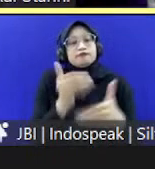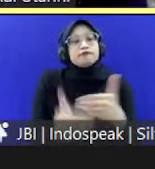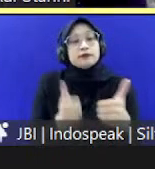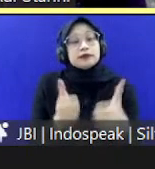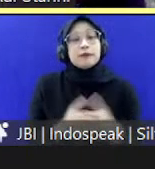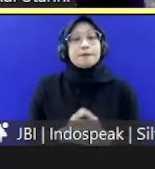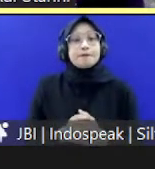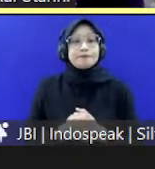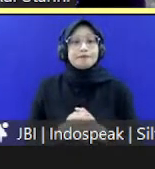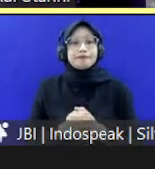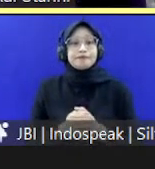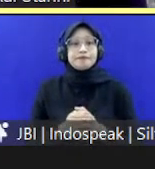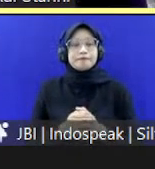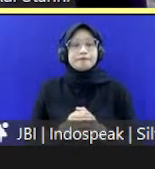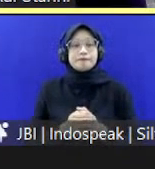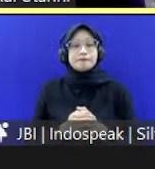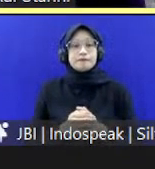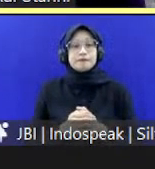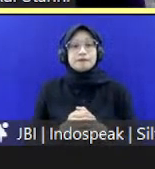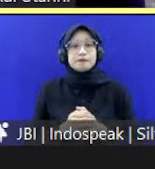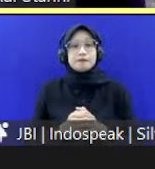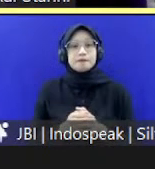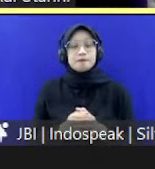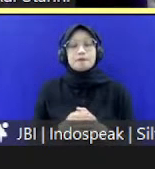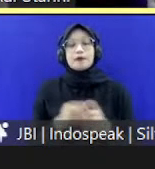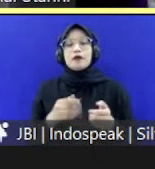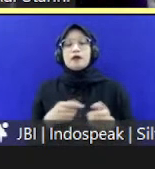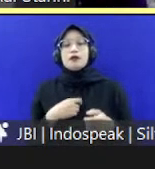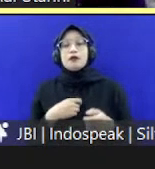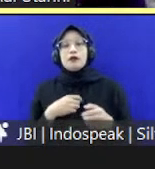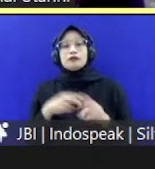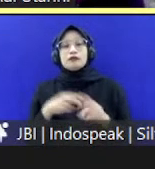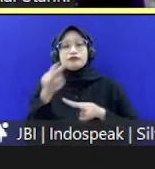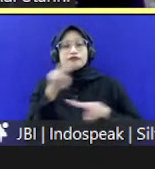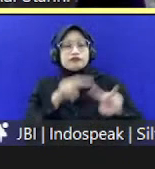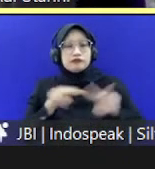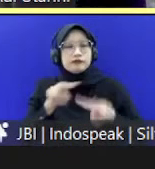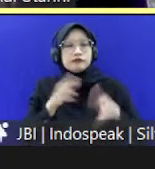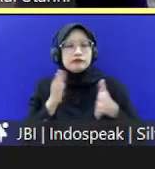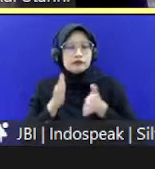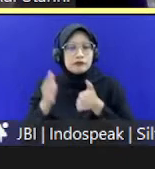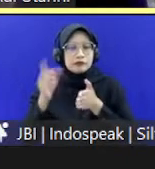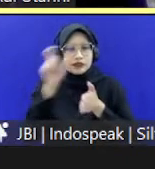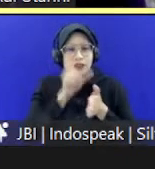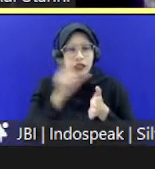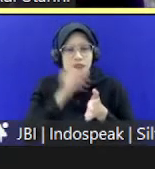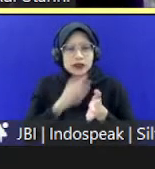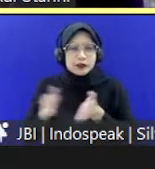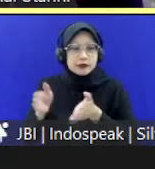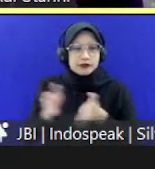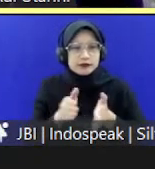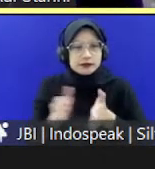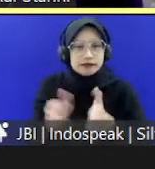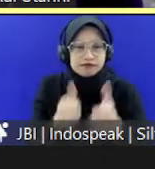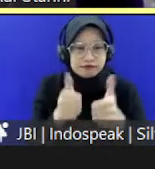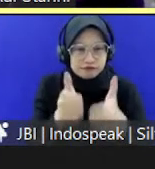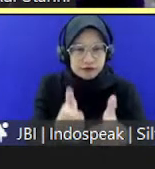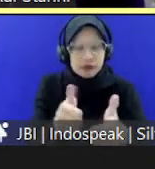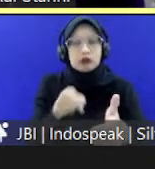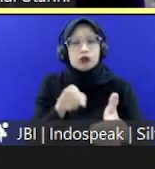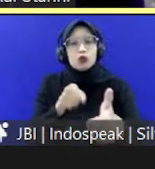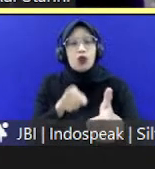Finding the right way, the right pathway to do the study was apparently not so straightforward